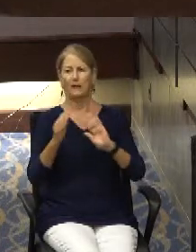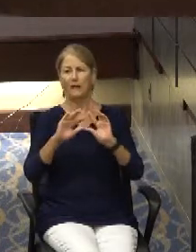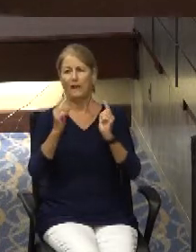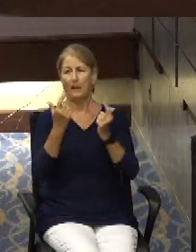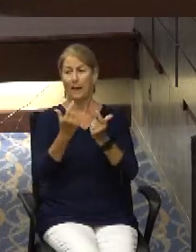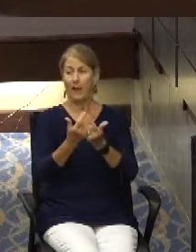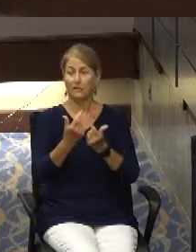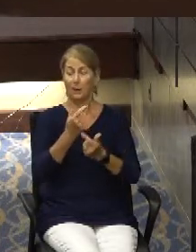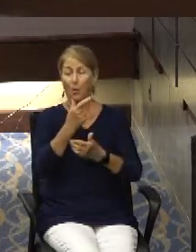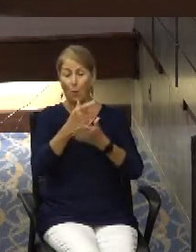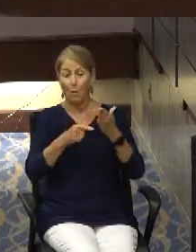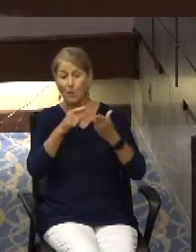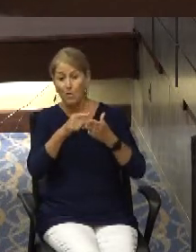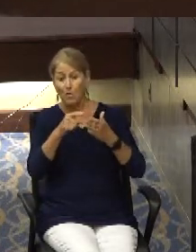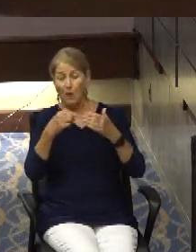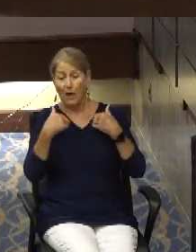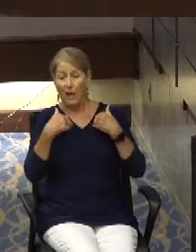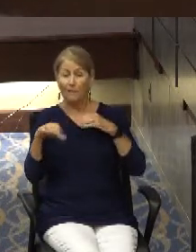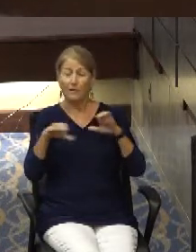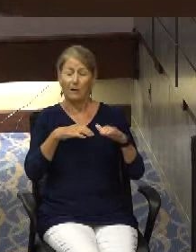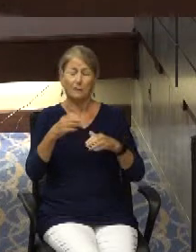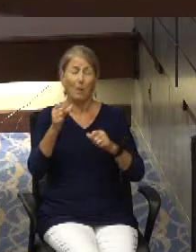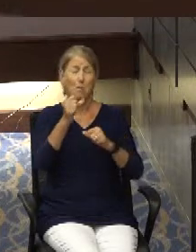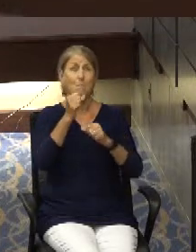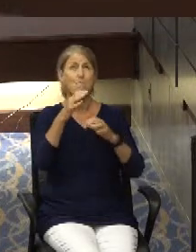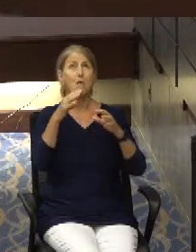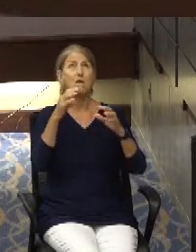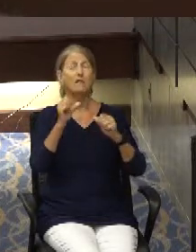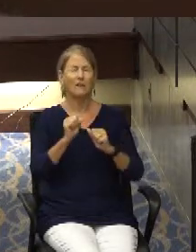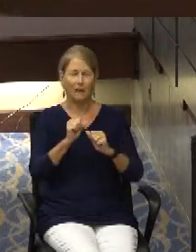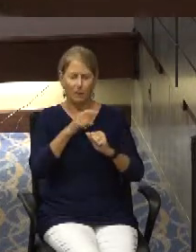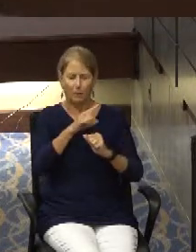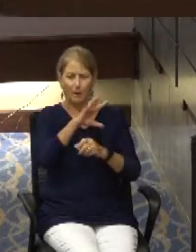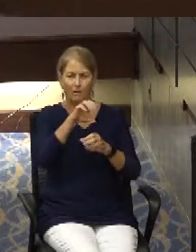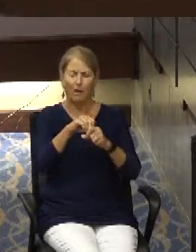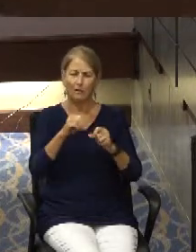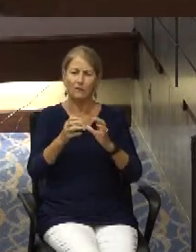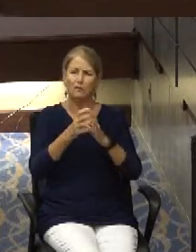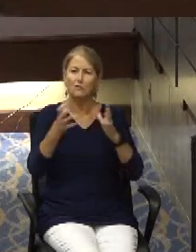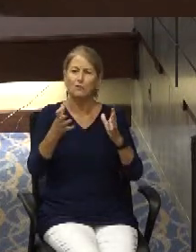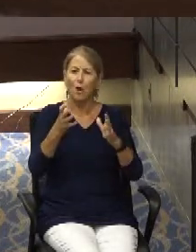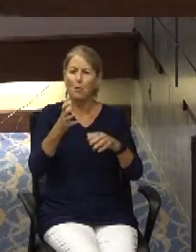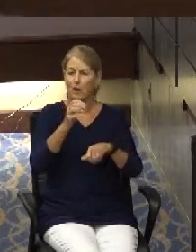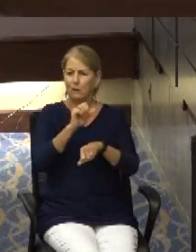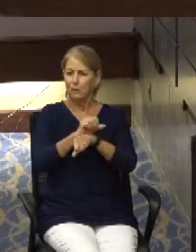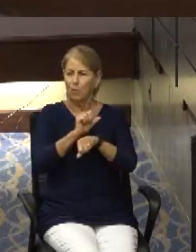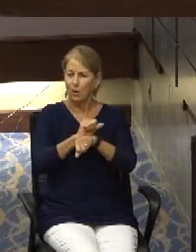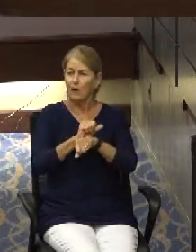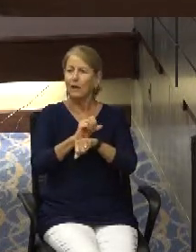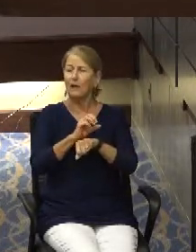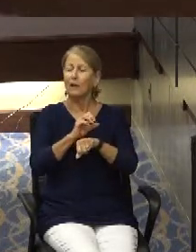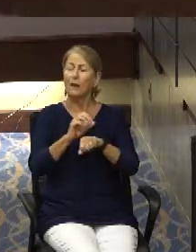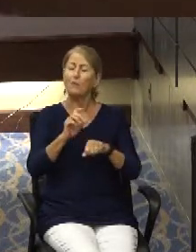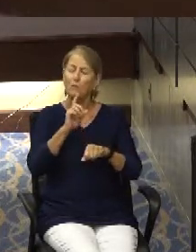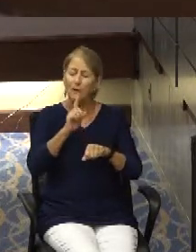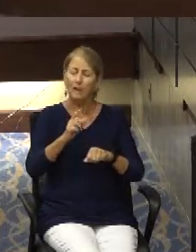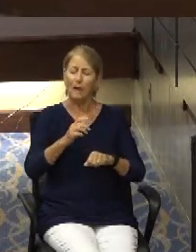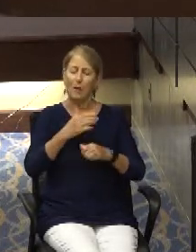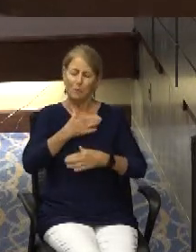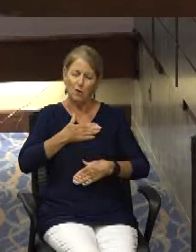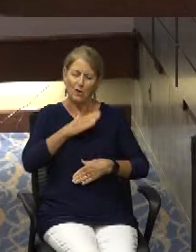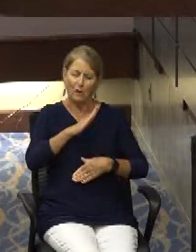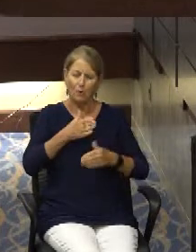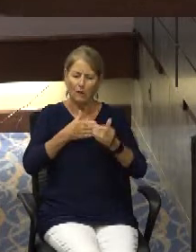has been really amazing. I know that you've been involved with the symphony and active in your church, but I've especially appreciated your leadership